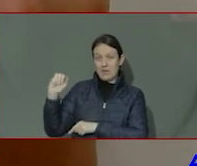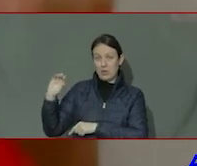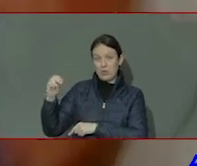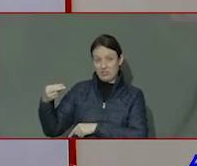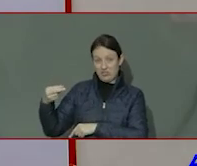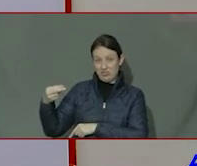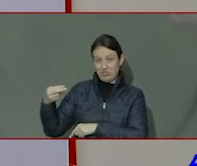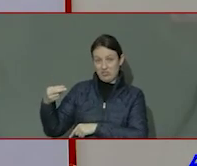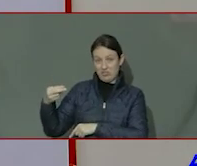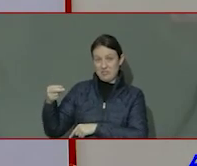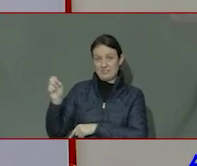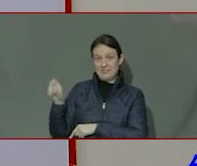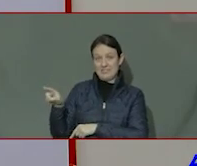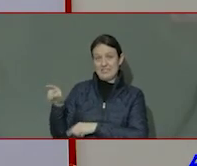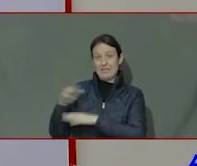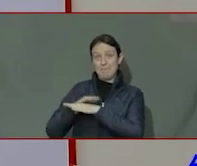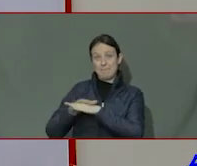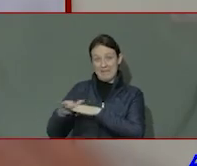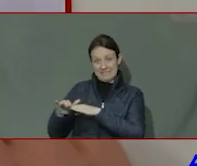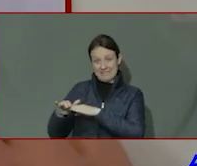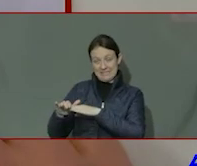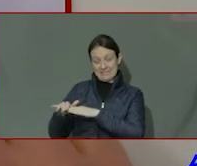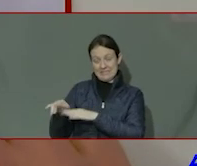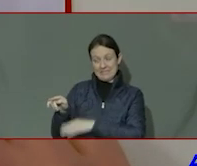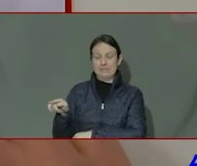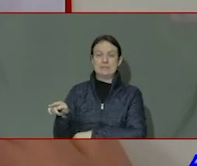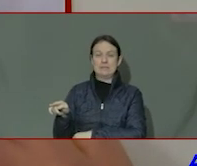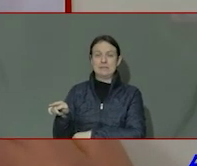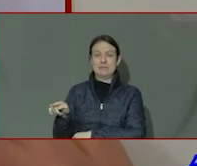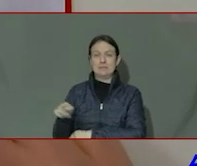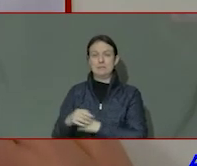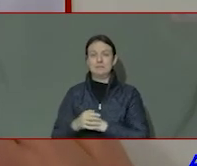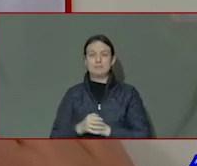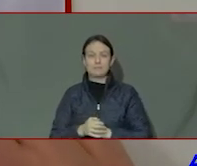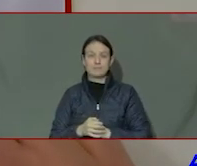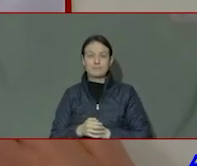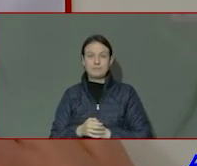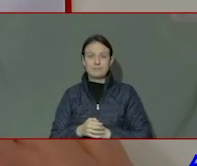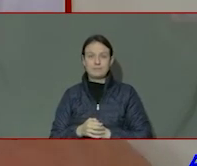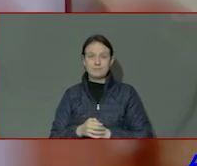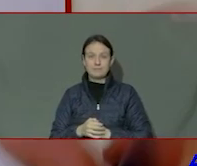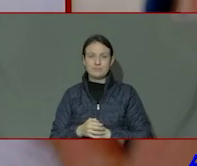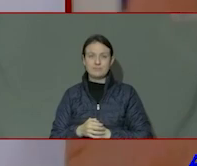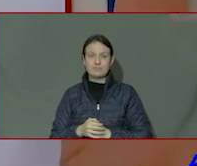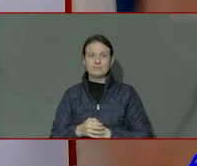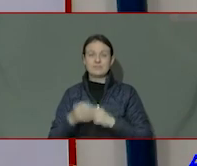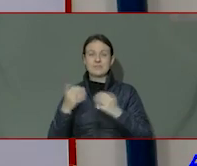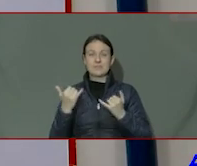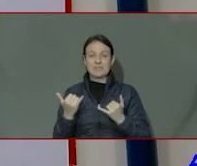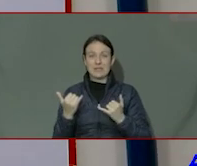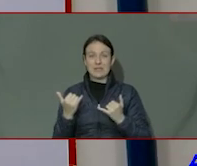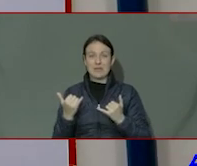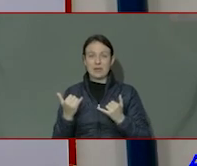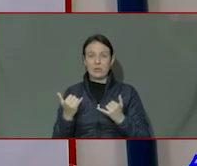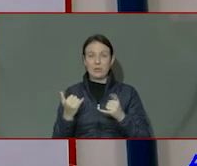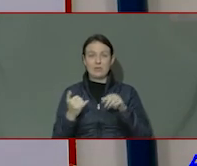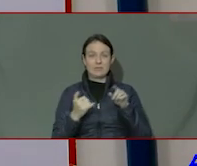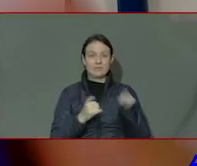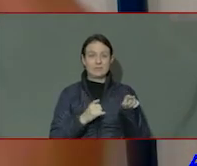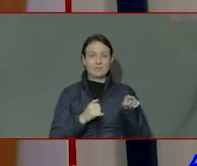the base. Okay. And it is needed to